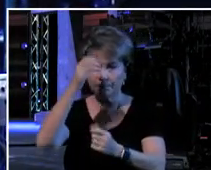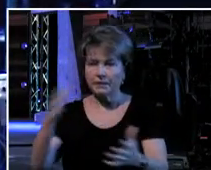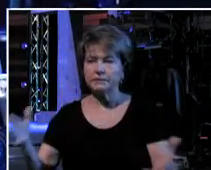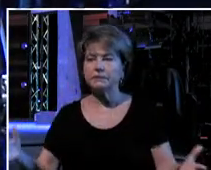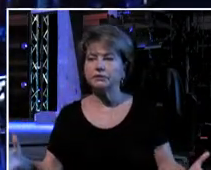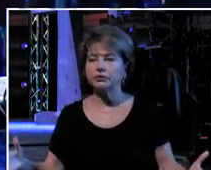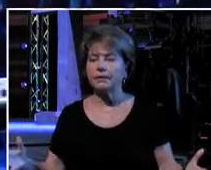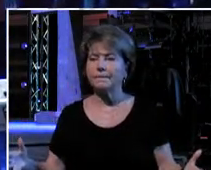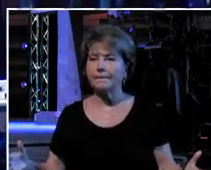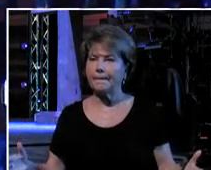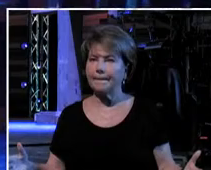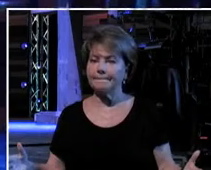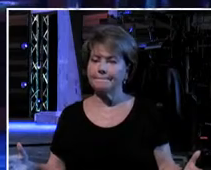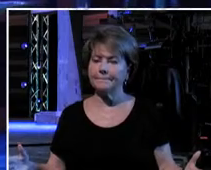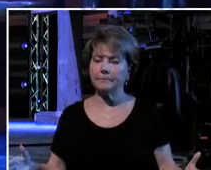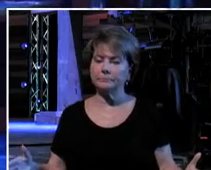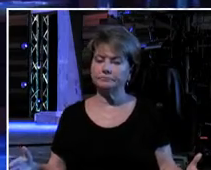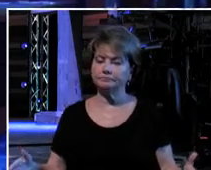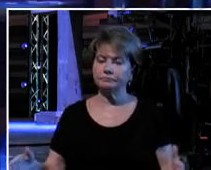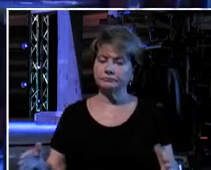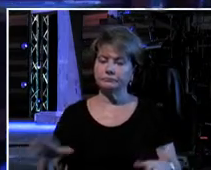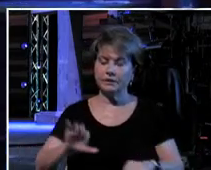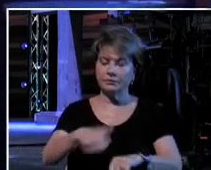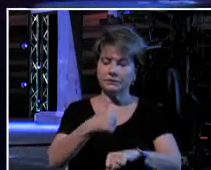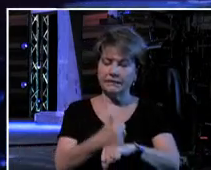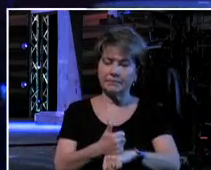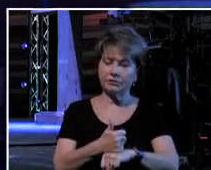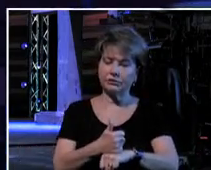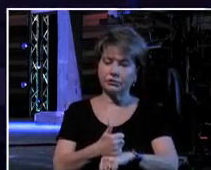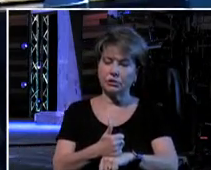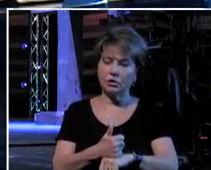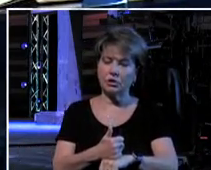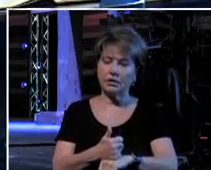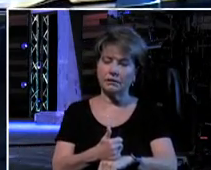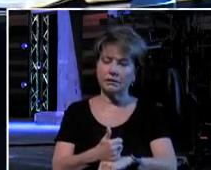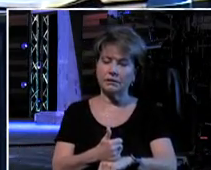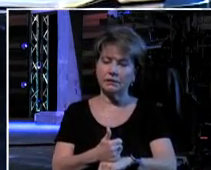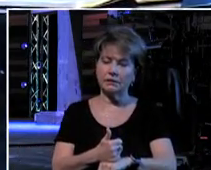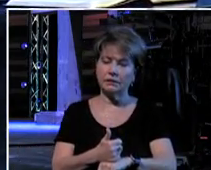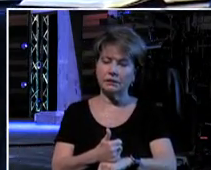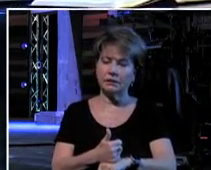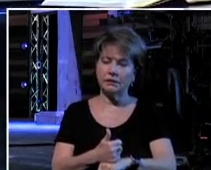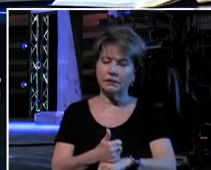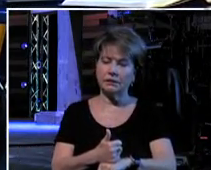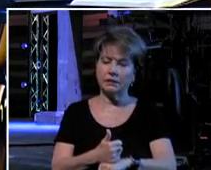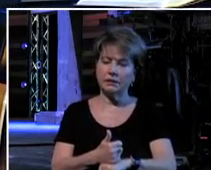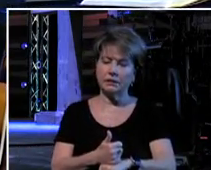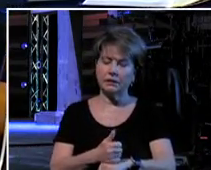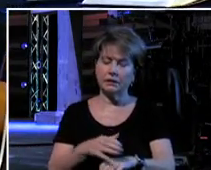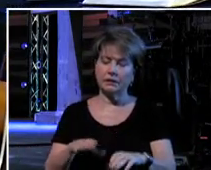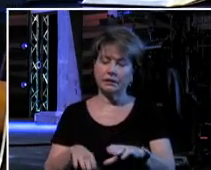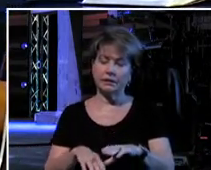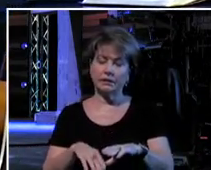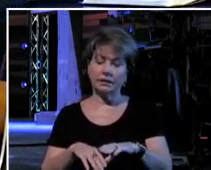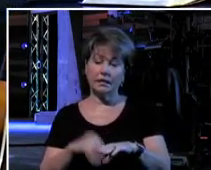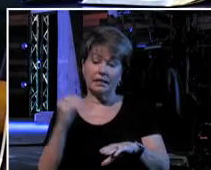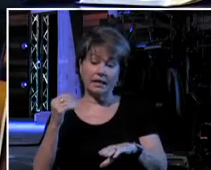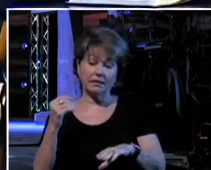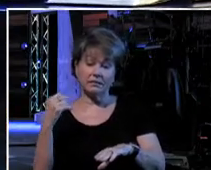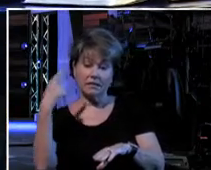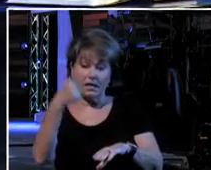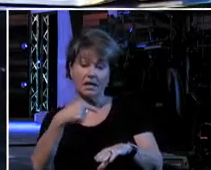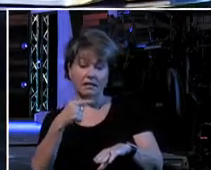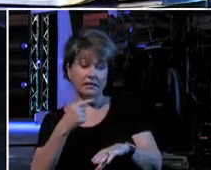a message that was based on external realities and the internal change of people who first saw it.